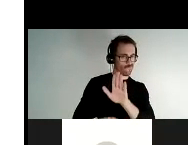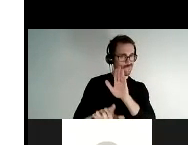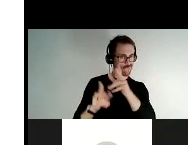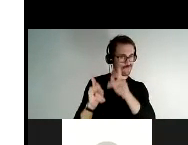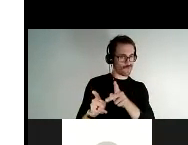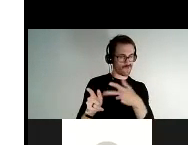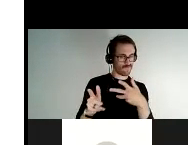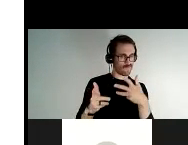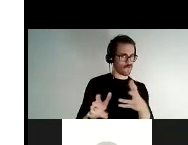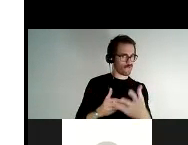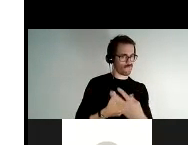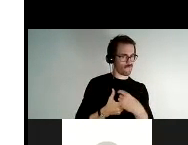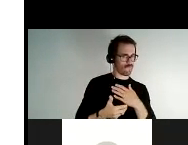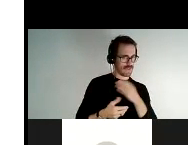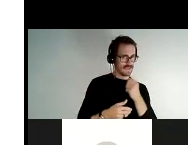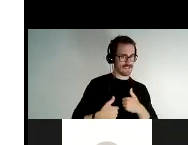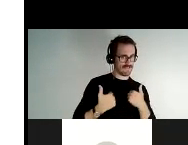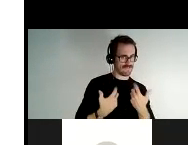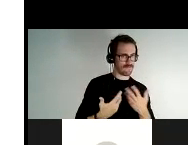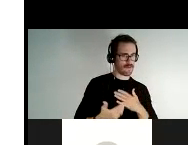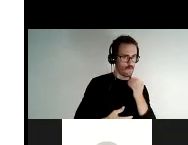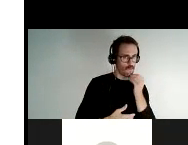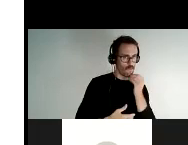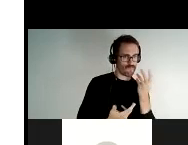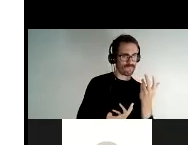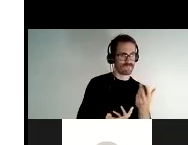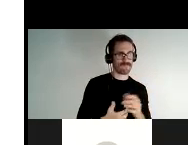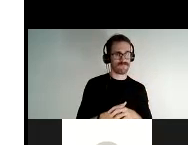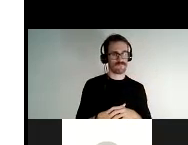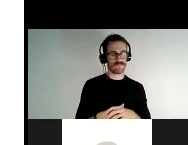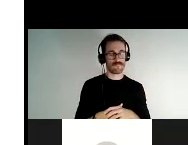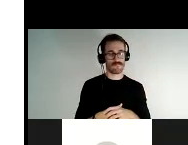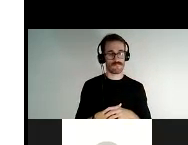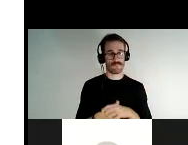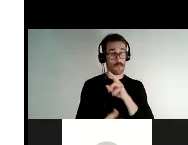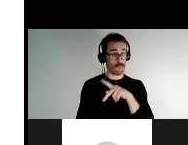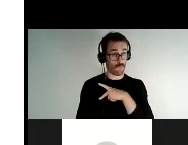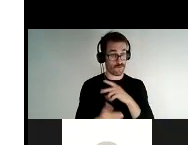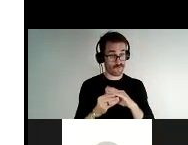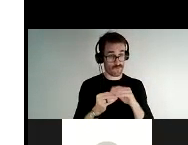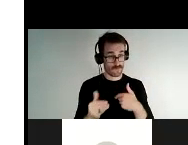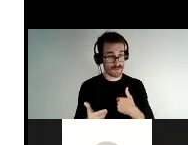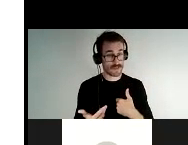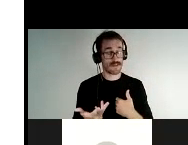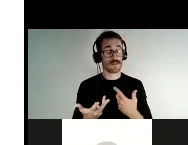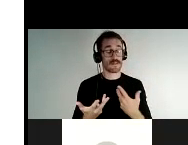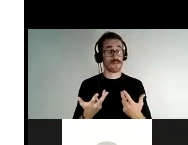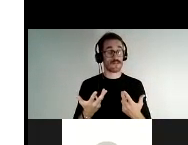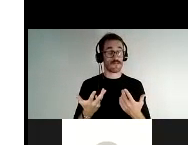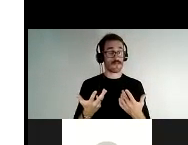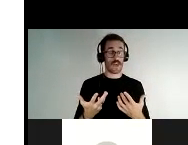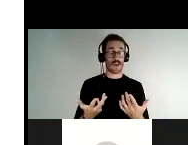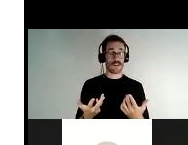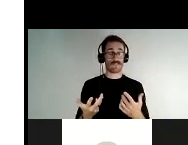home and things like that. And even just personally, I found, you know, that what used to be just sort